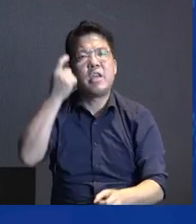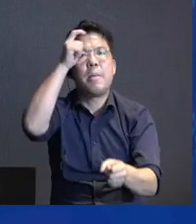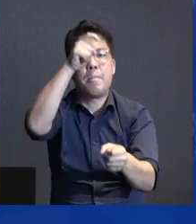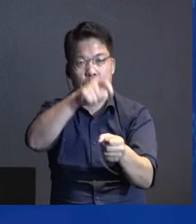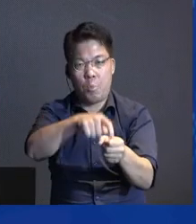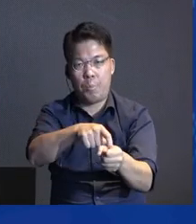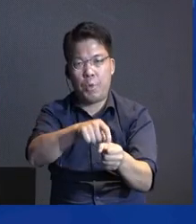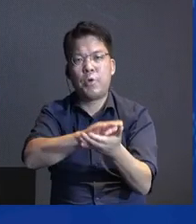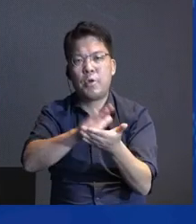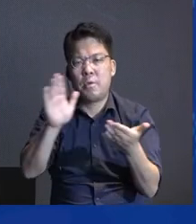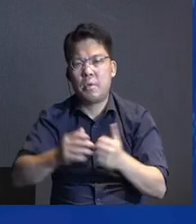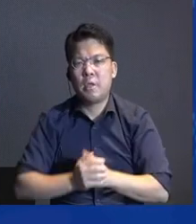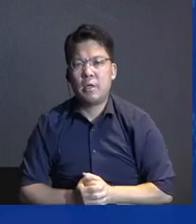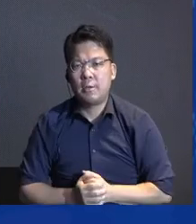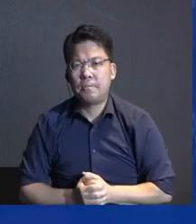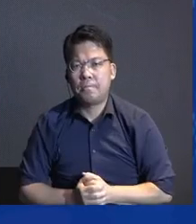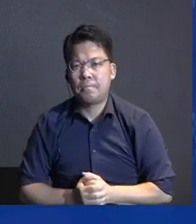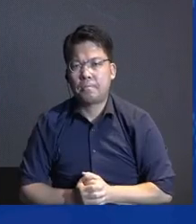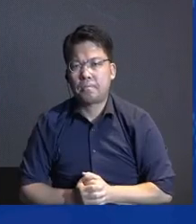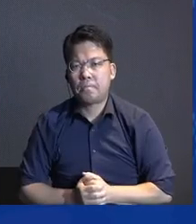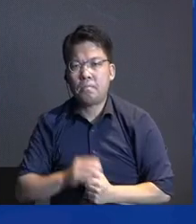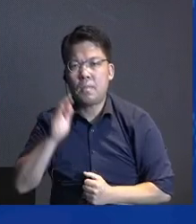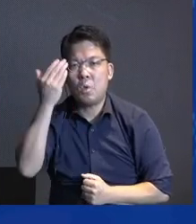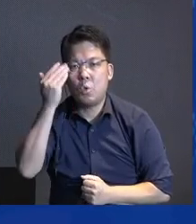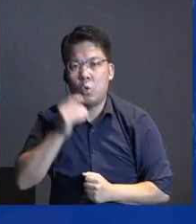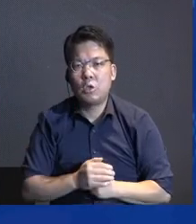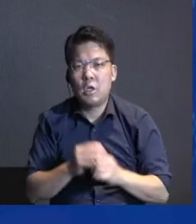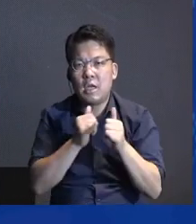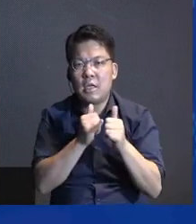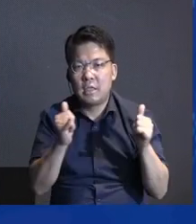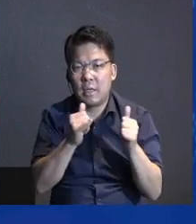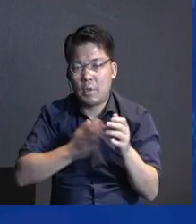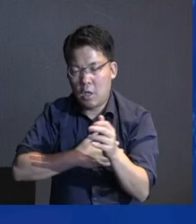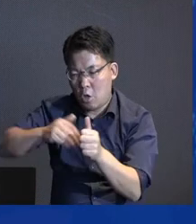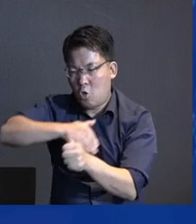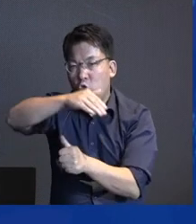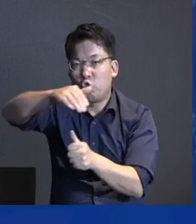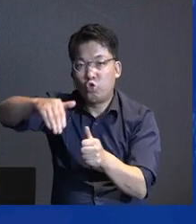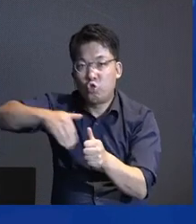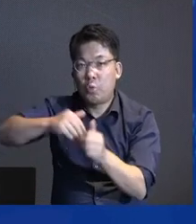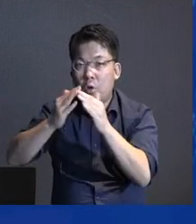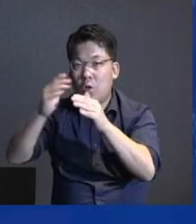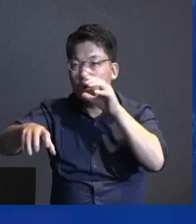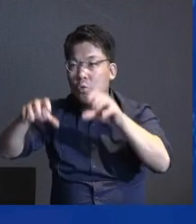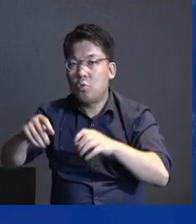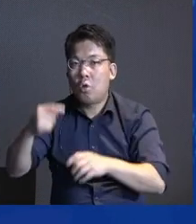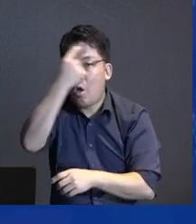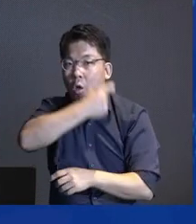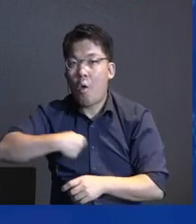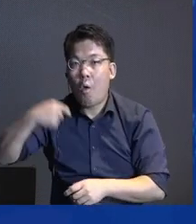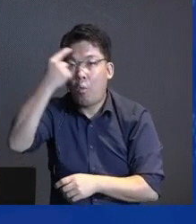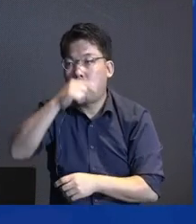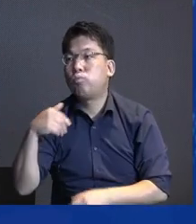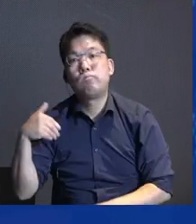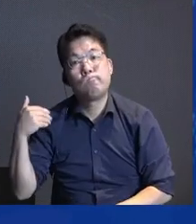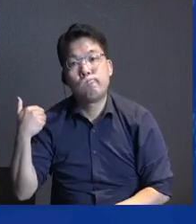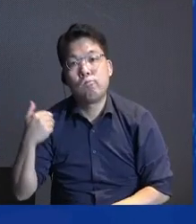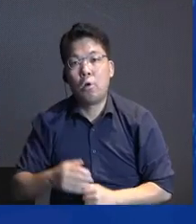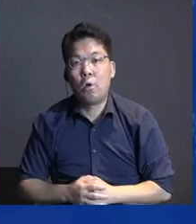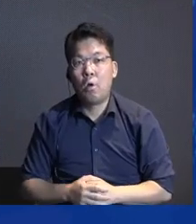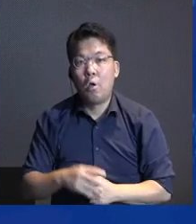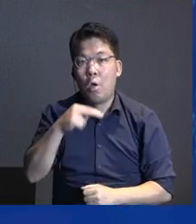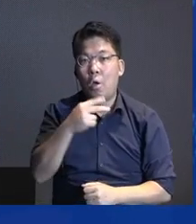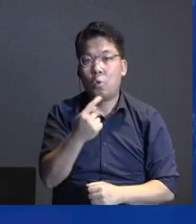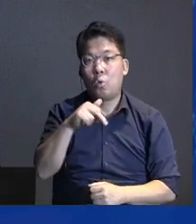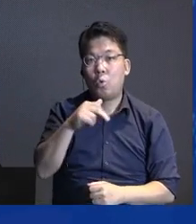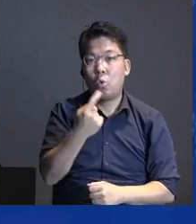each other's faces. Tokyo has the largest population and the highest population in Japan.